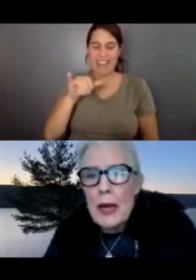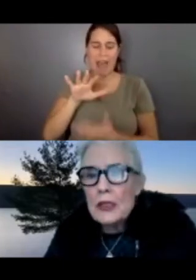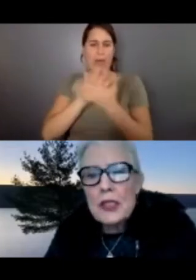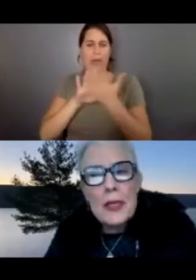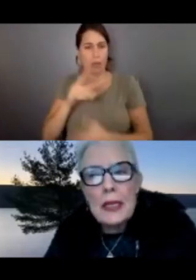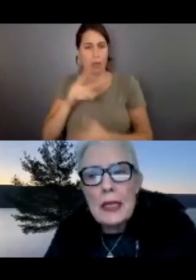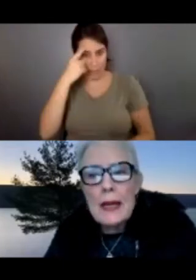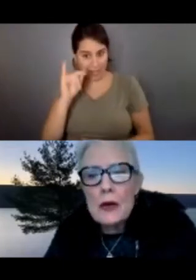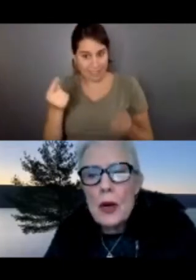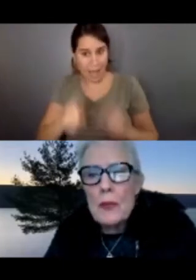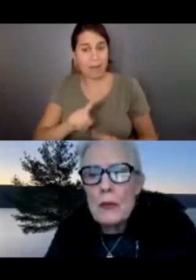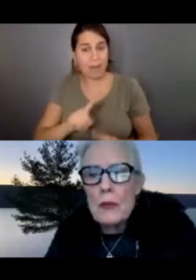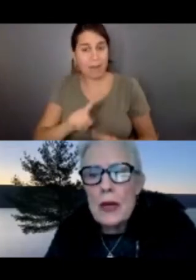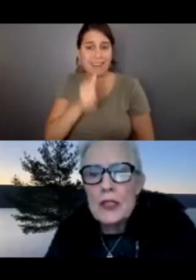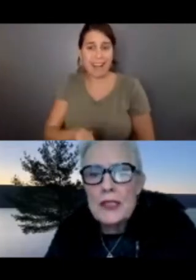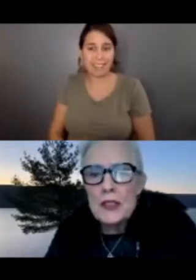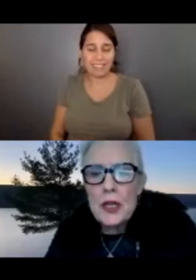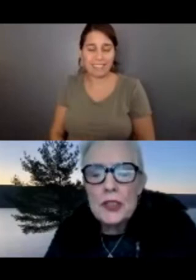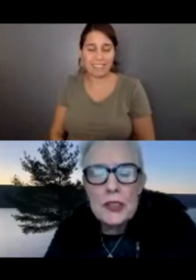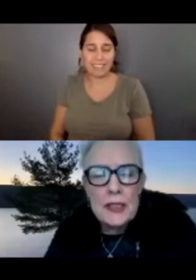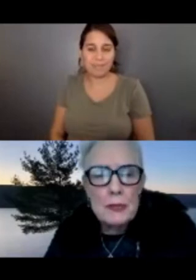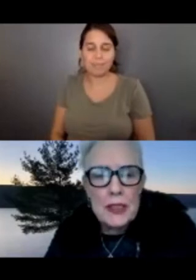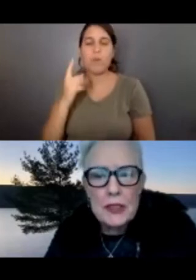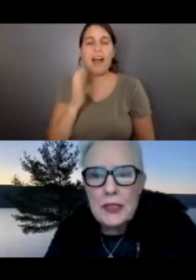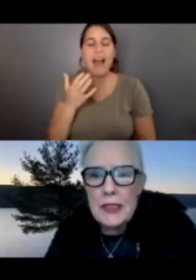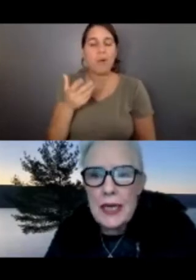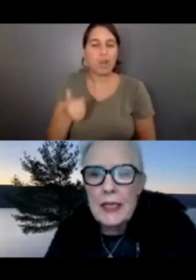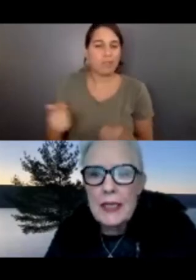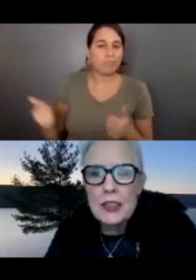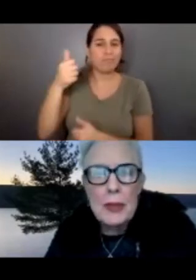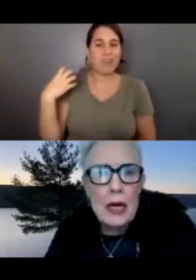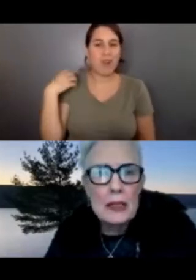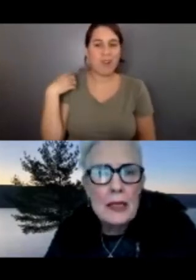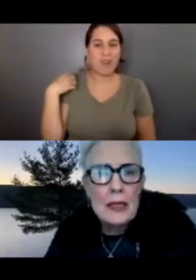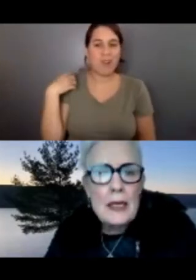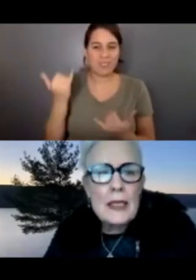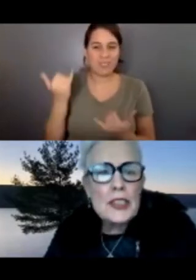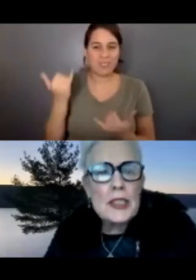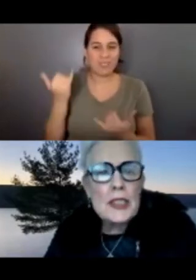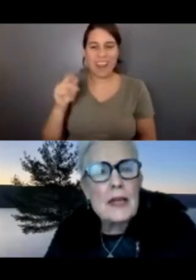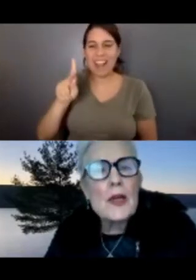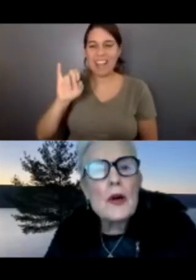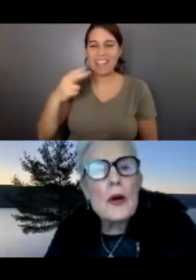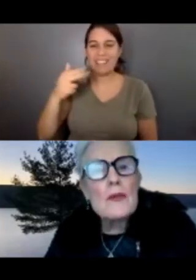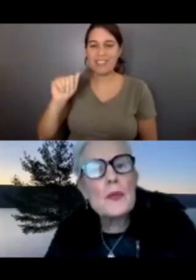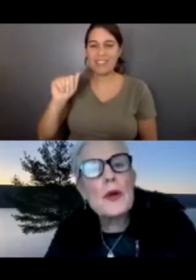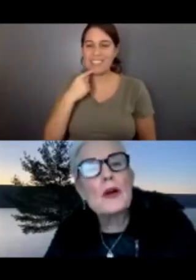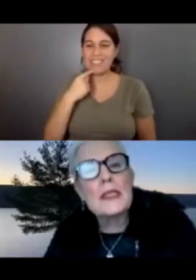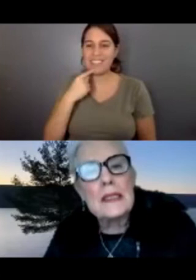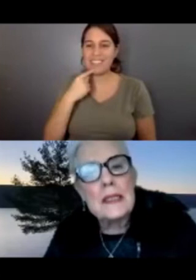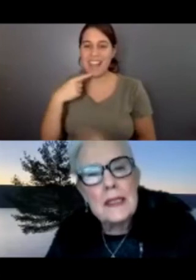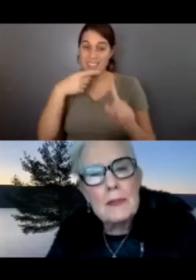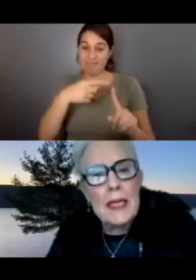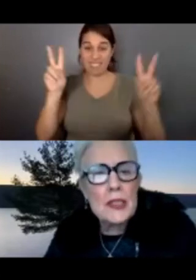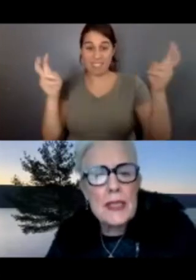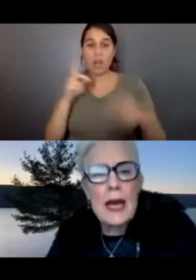I also really like a quote by one of our senior coaches and presenters today, Keisha Bell. Keisha said, "The goal of the program is to